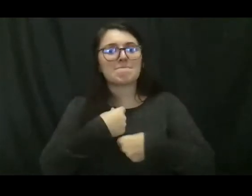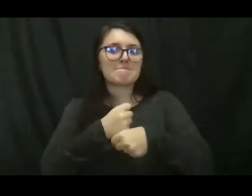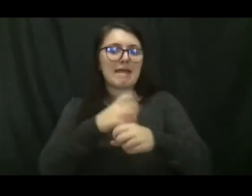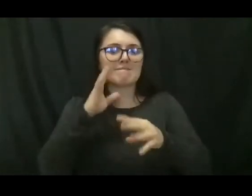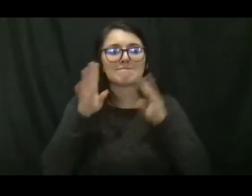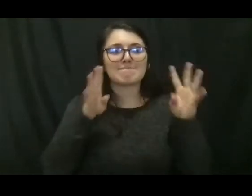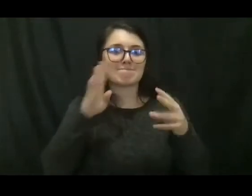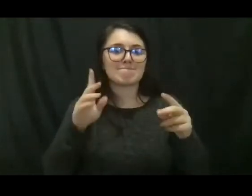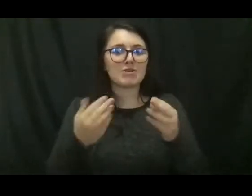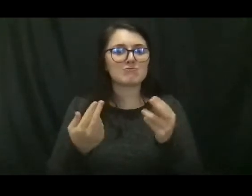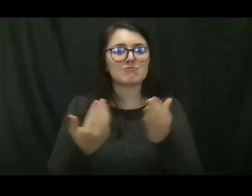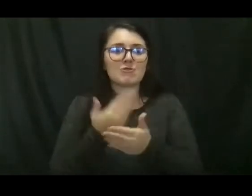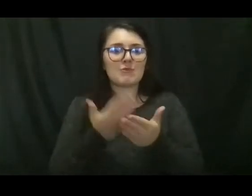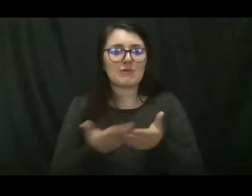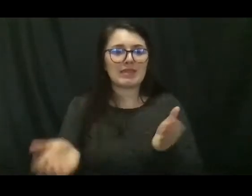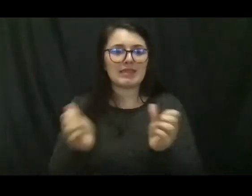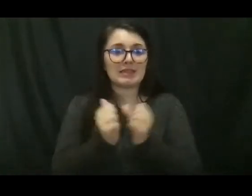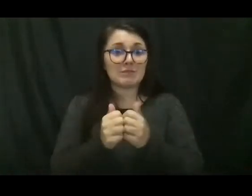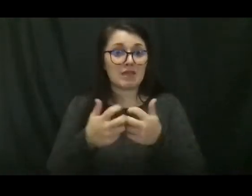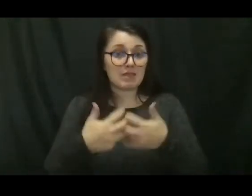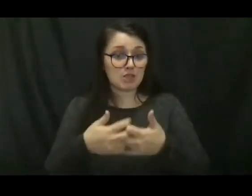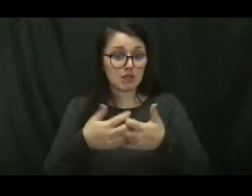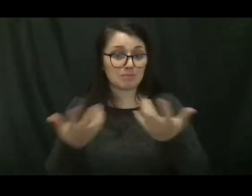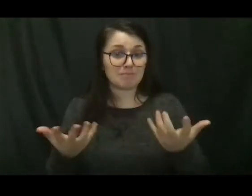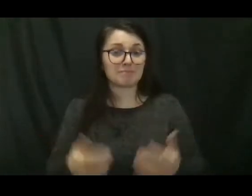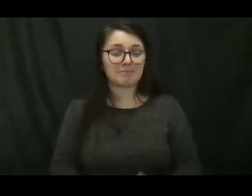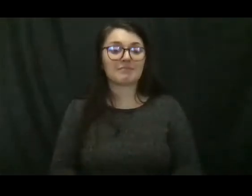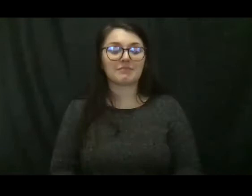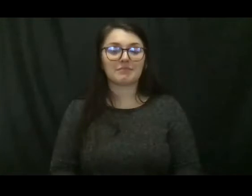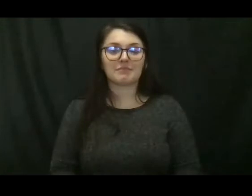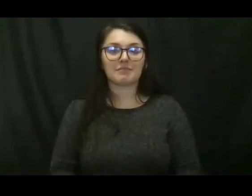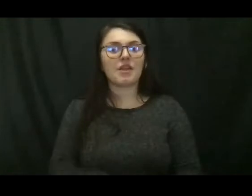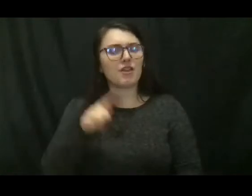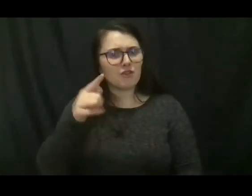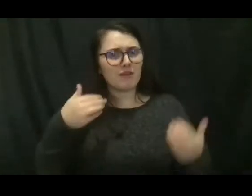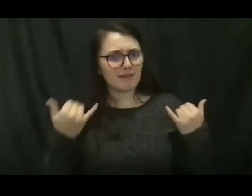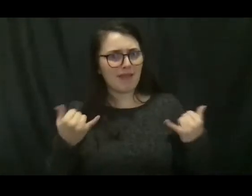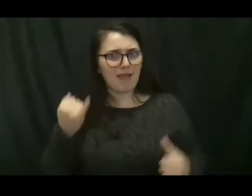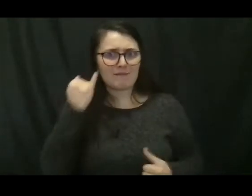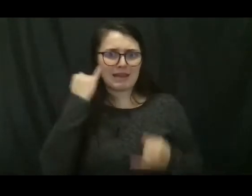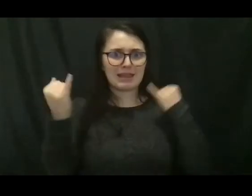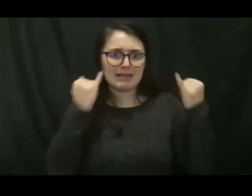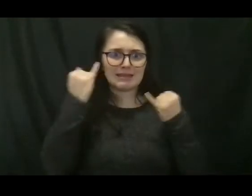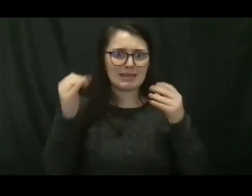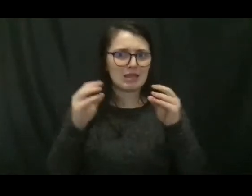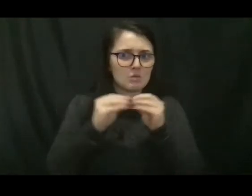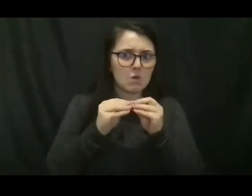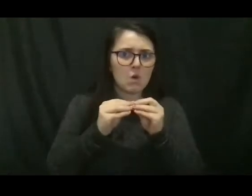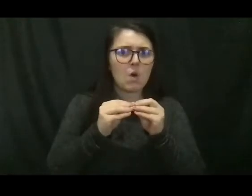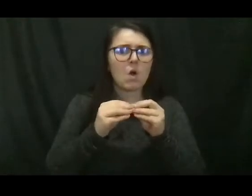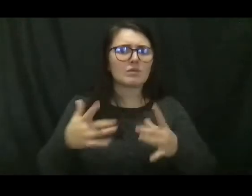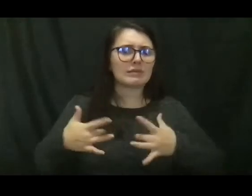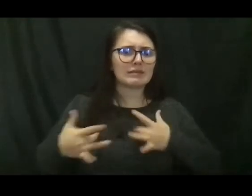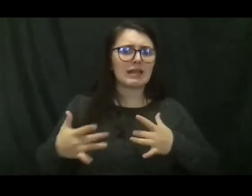is fantastic. Cool. You're kind of getting an idea of some of this types of items that we